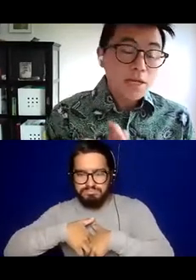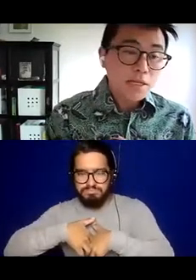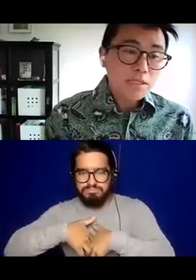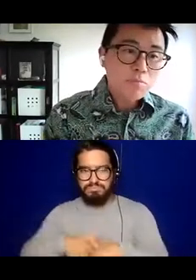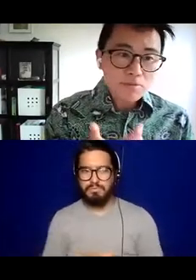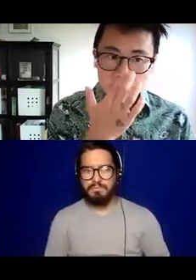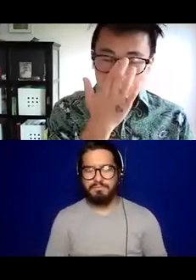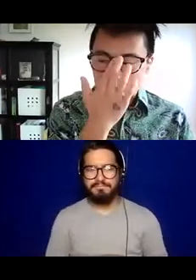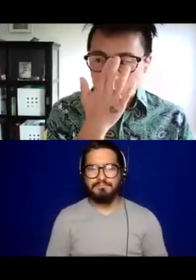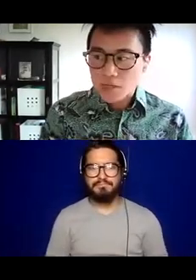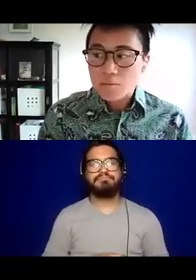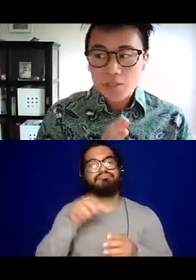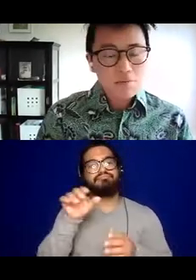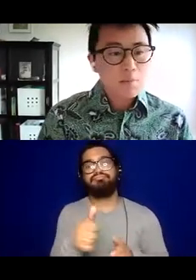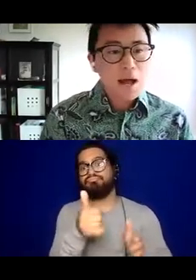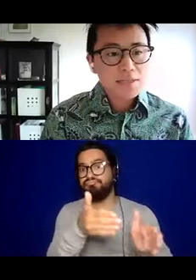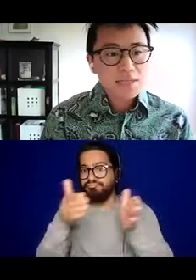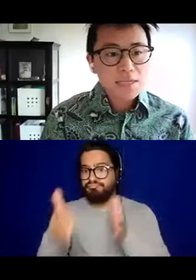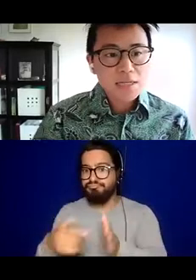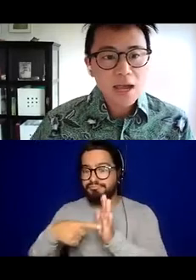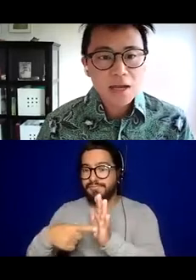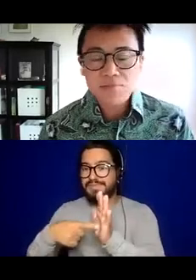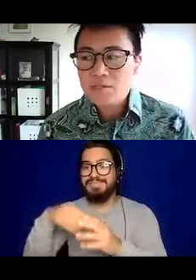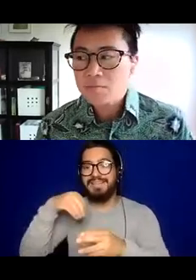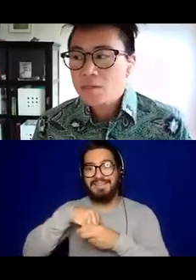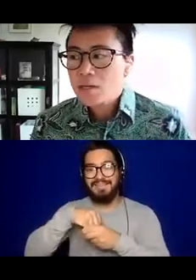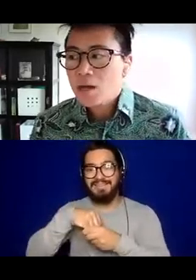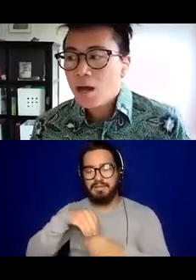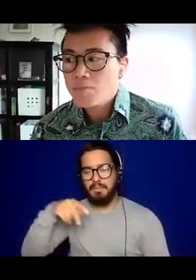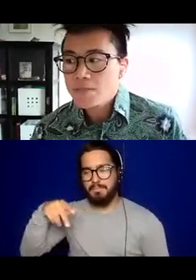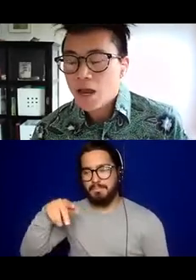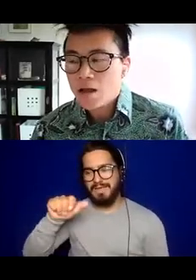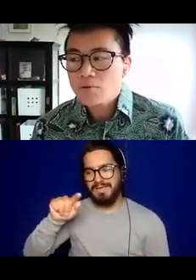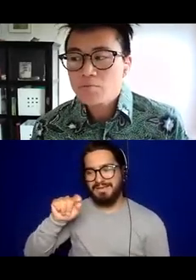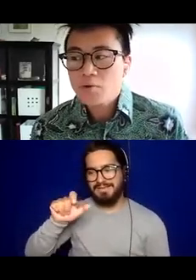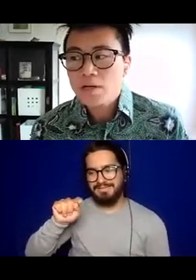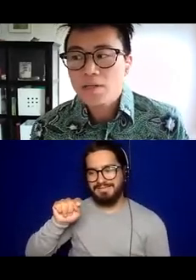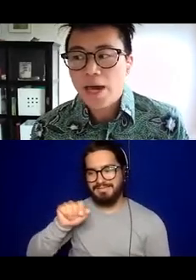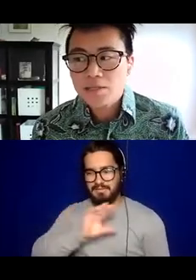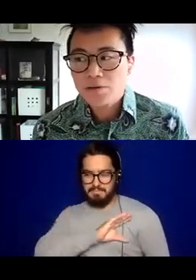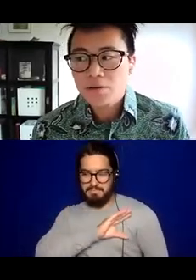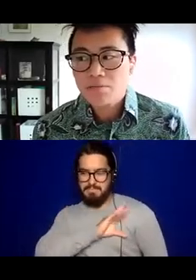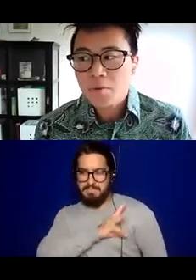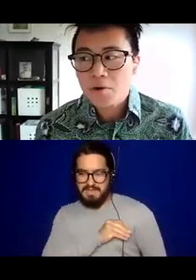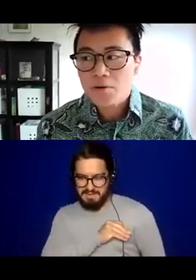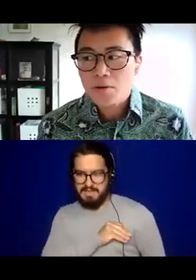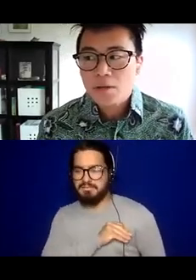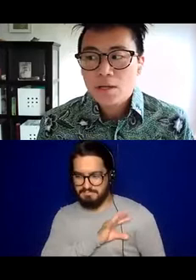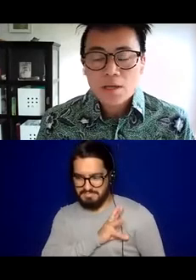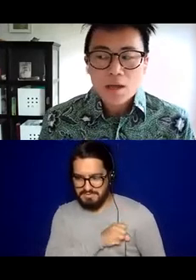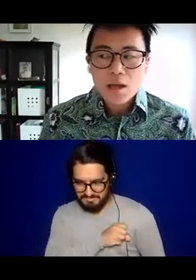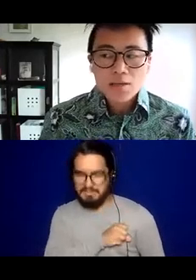There's a second example of Zoom censorship, which is around Palestinian activism. This was reported last year in